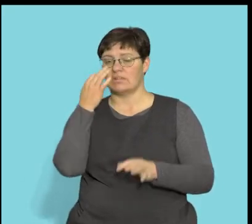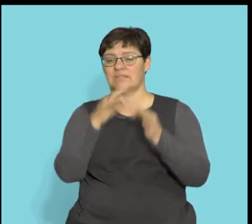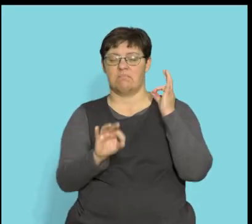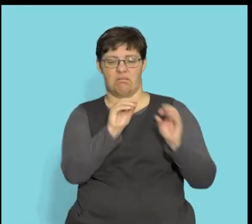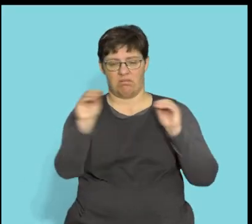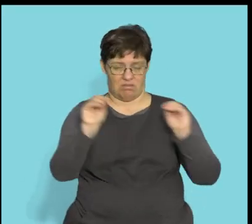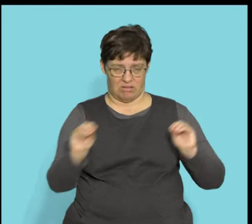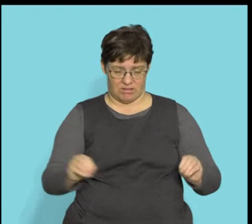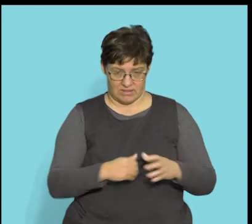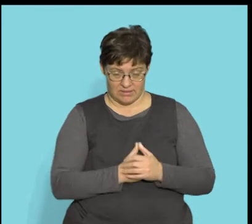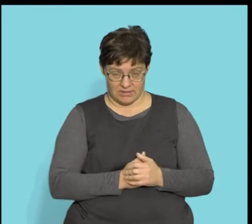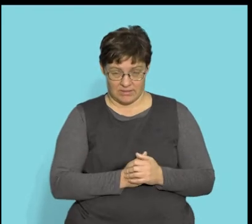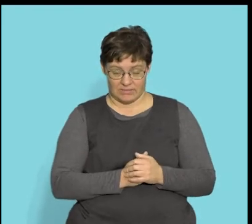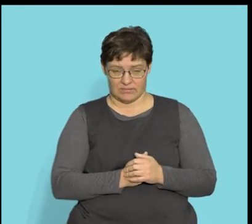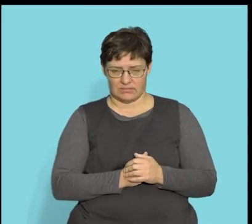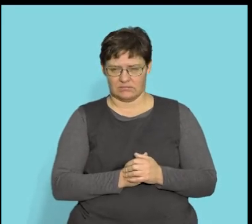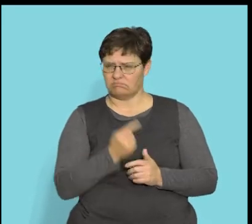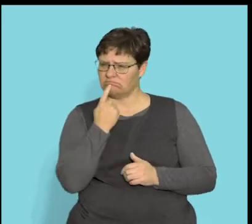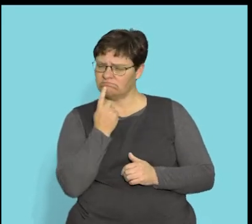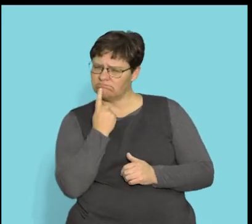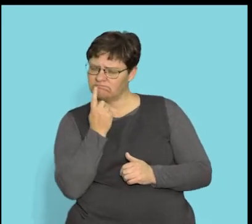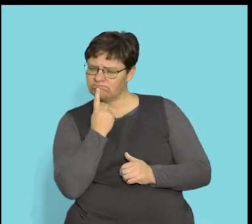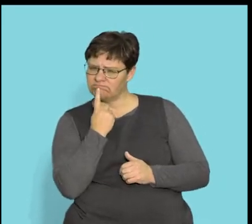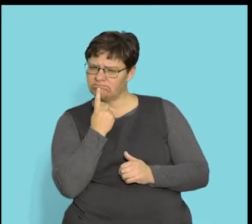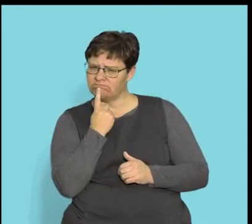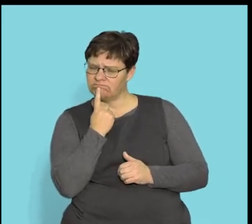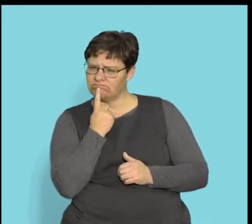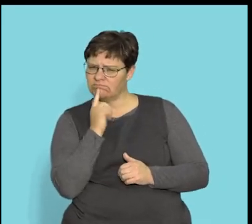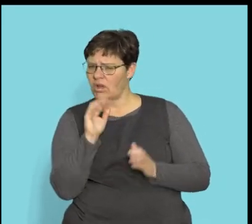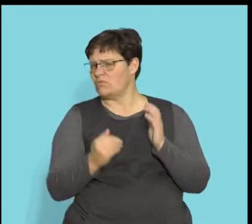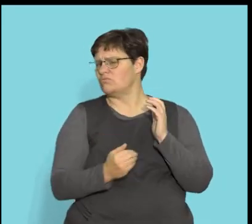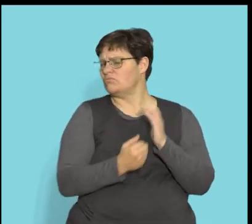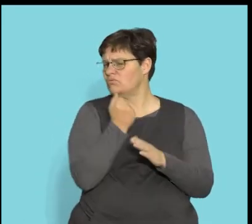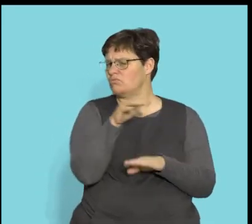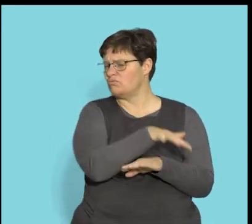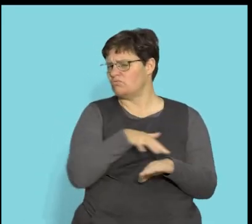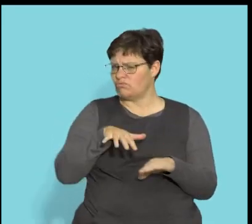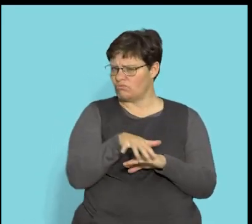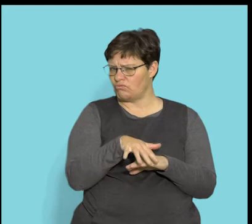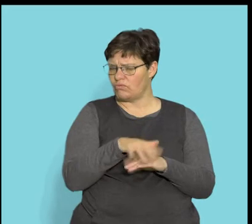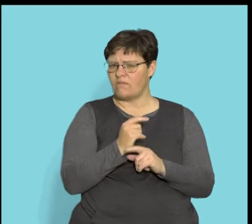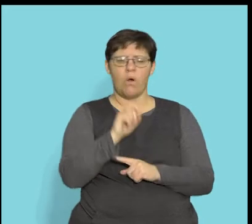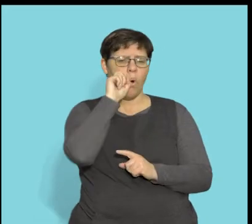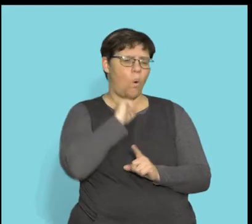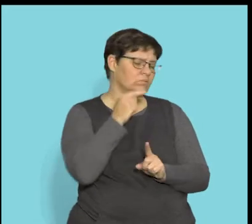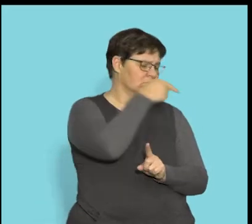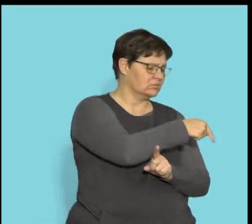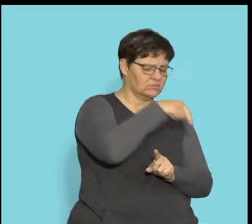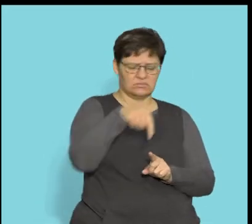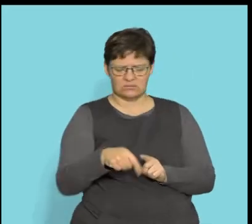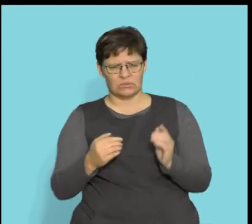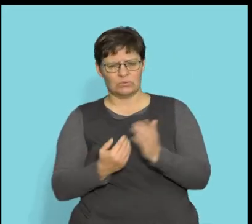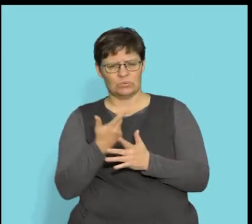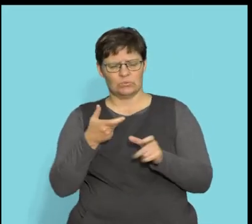is simplify, but is there a way that I can express the new surface area in terms of the old